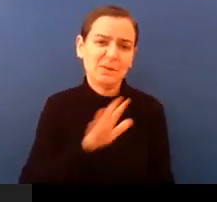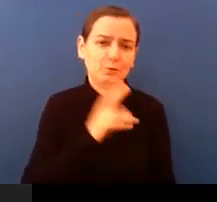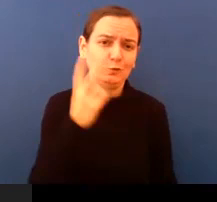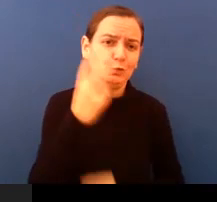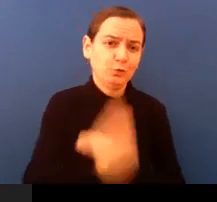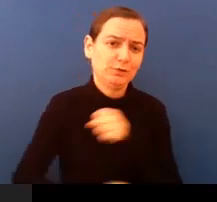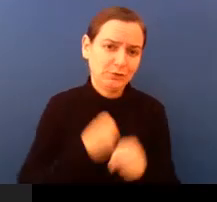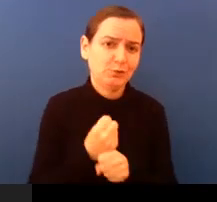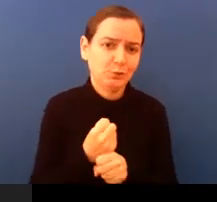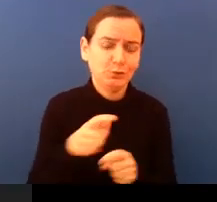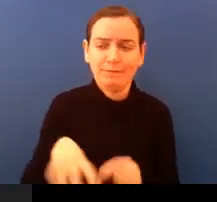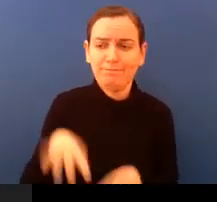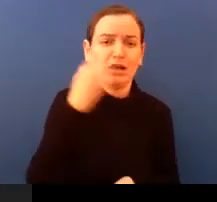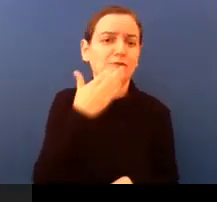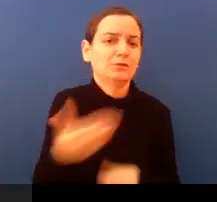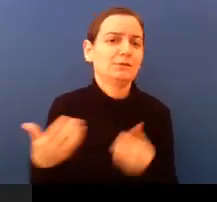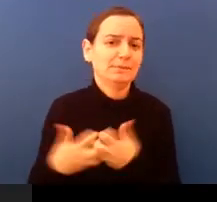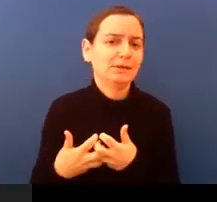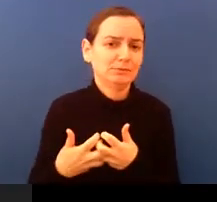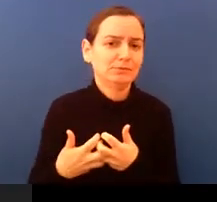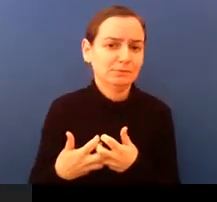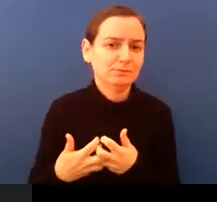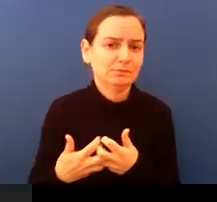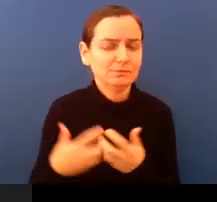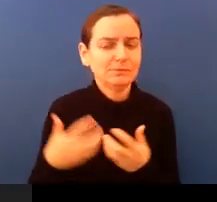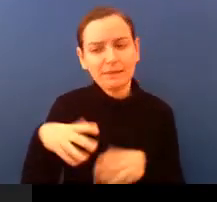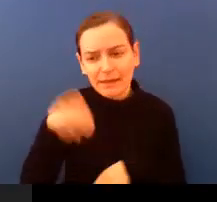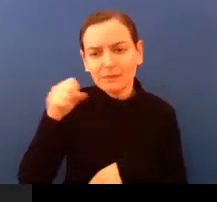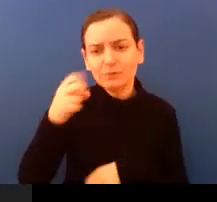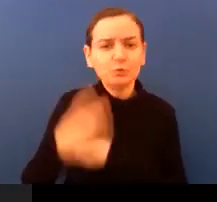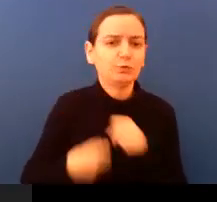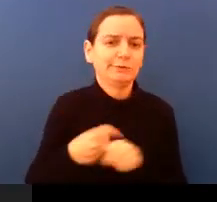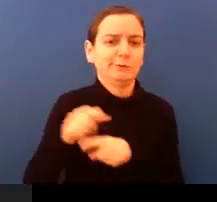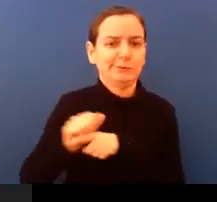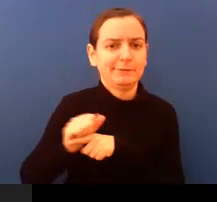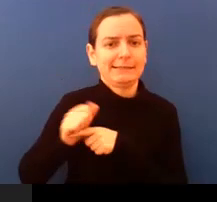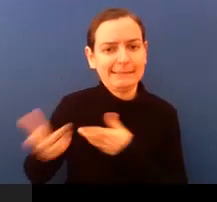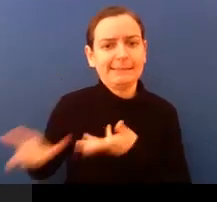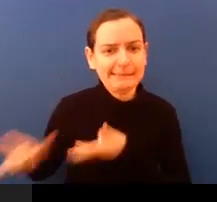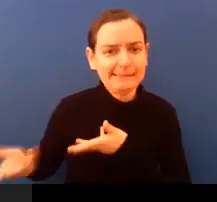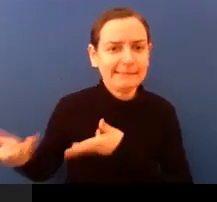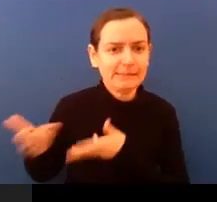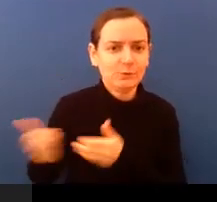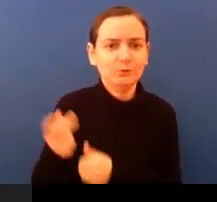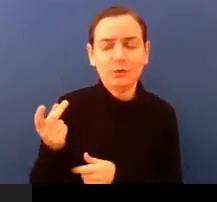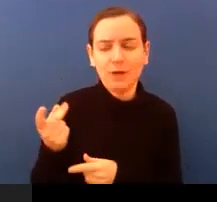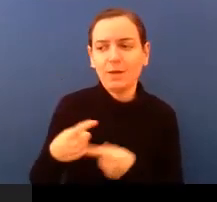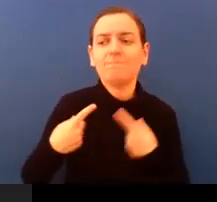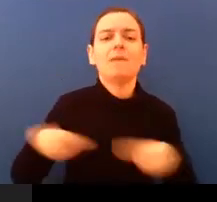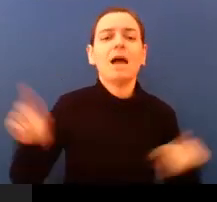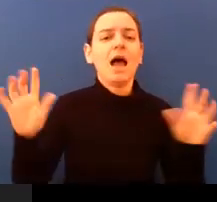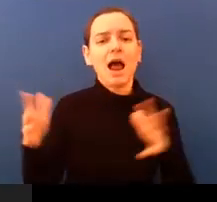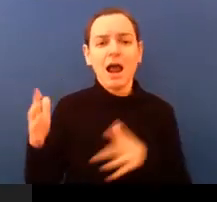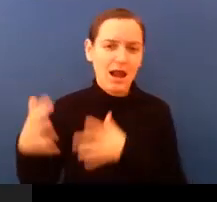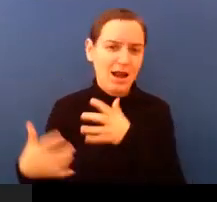the dog, it's still a puppy. It's about, 18 to 24 months old. So it's